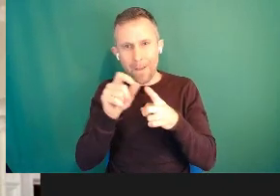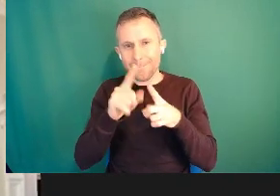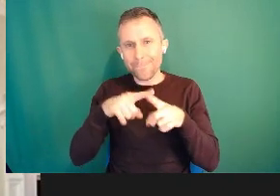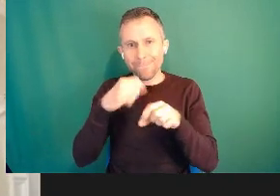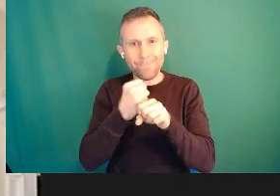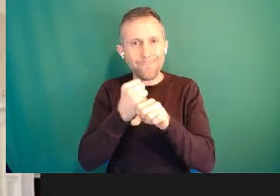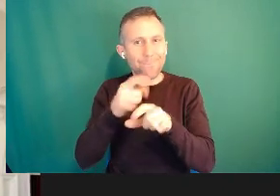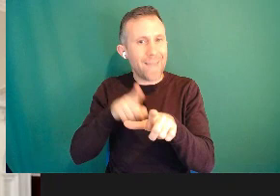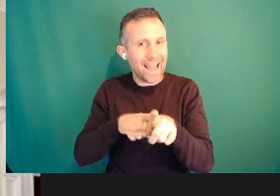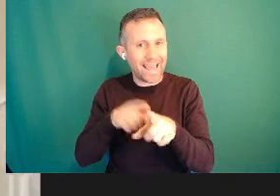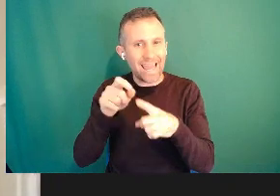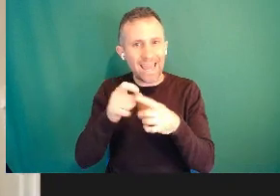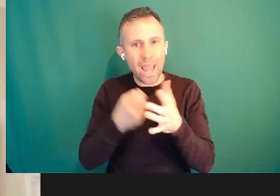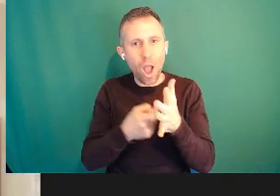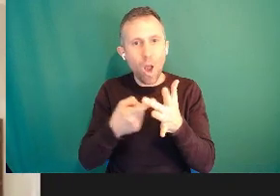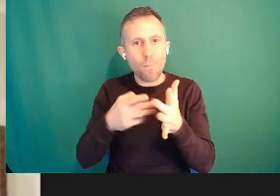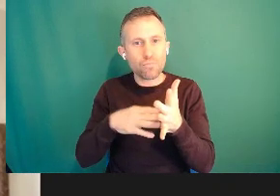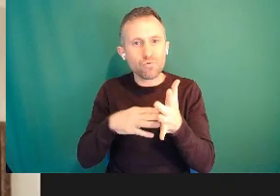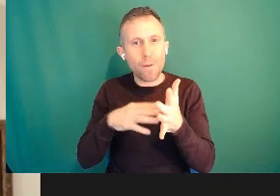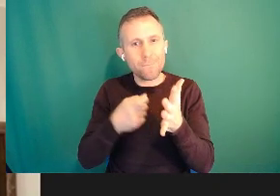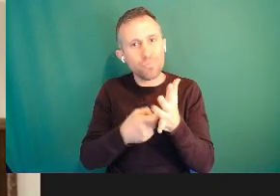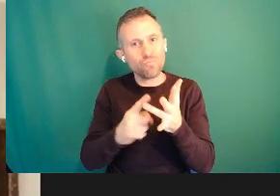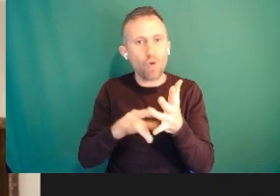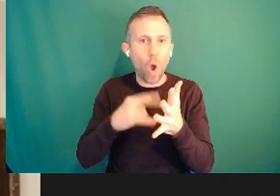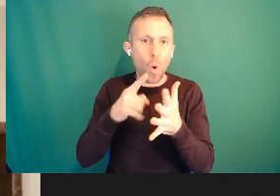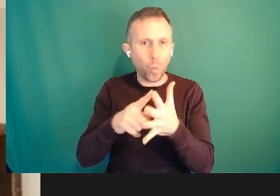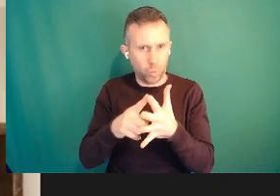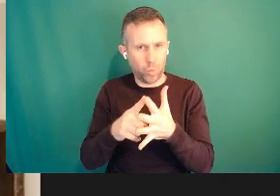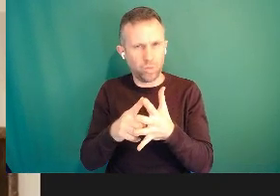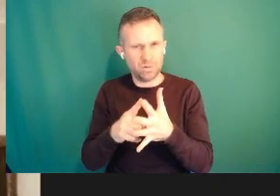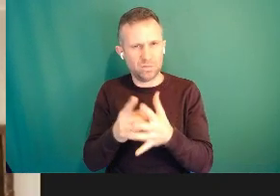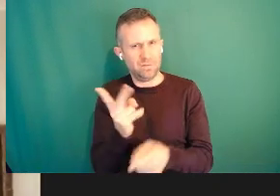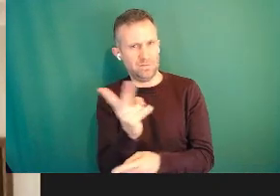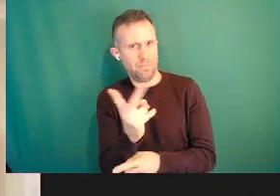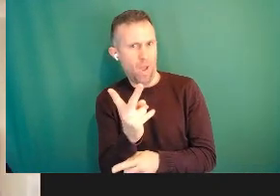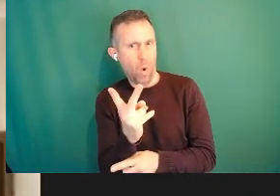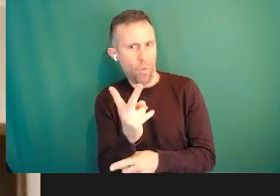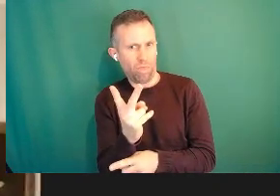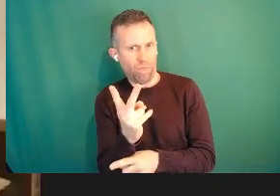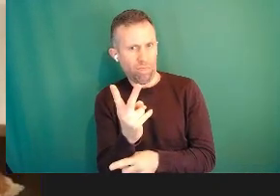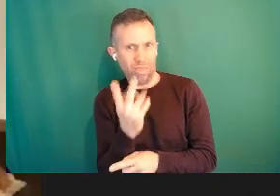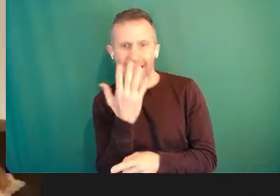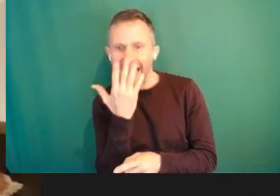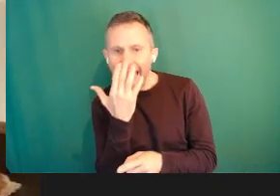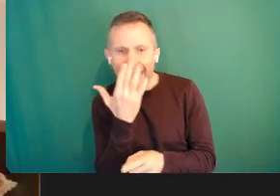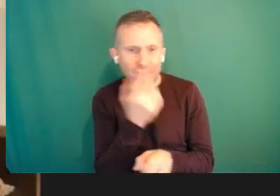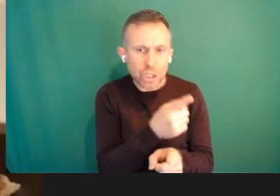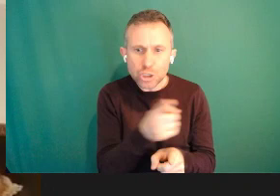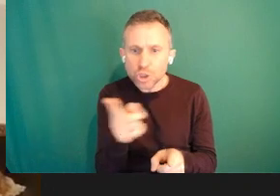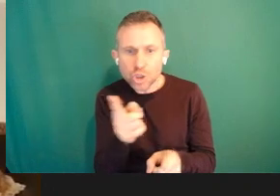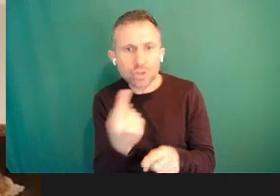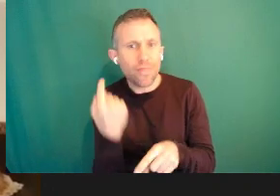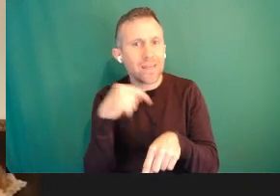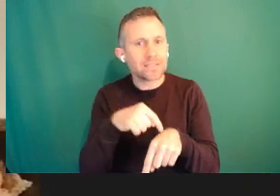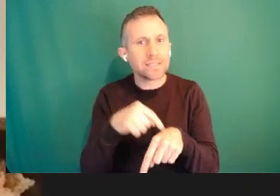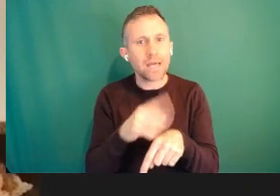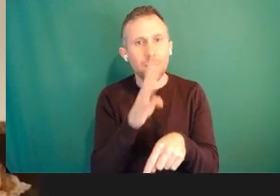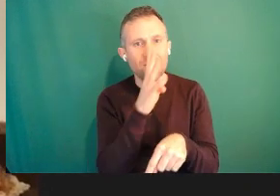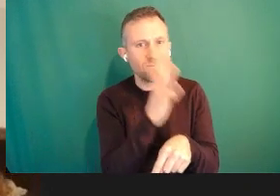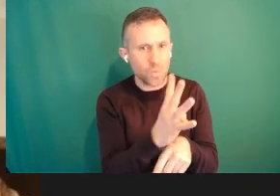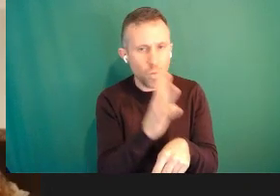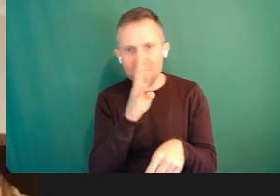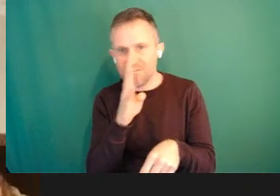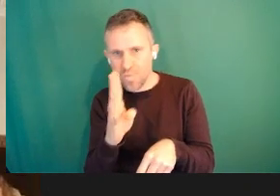don't know, 4 in these portraits. You've got a little boy all dressed in black, very smart,